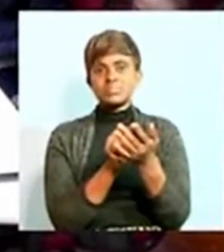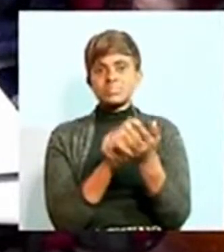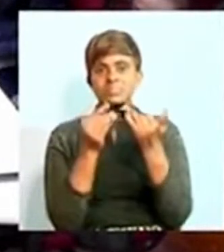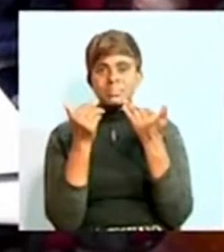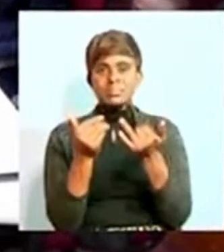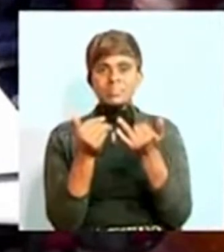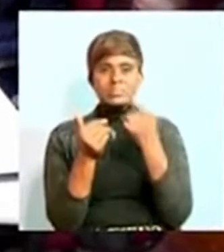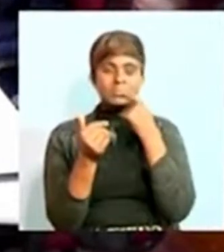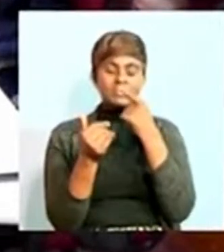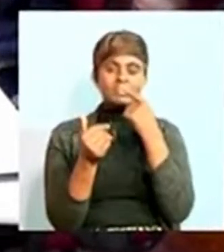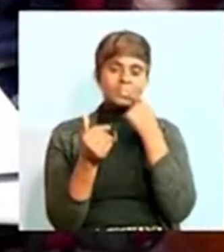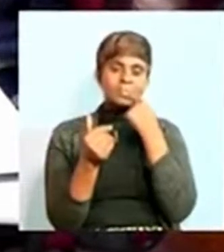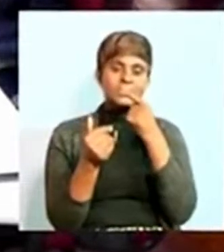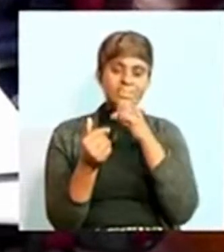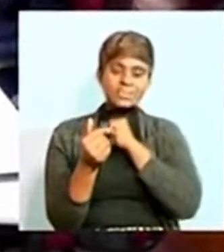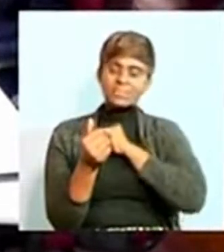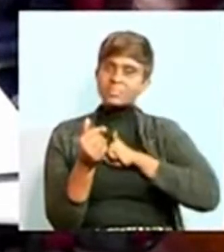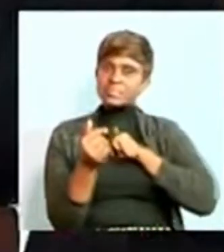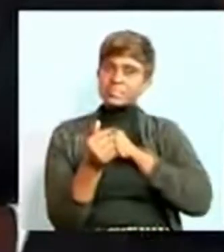Now, the CS is saying,